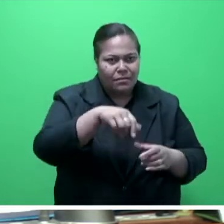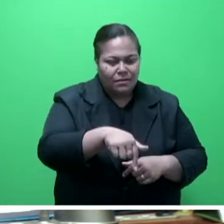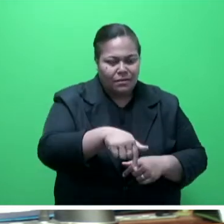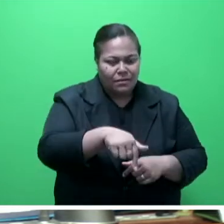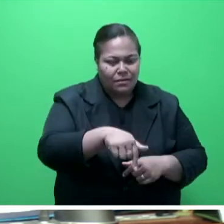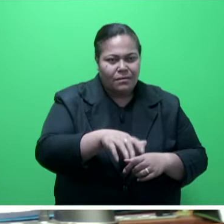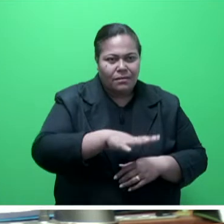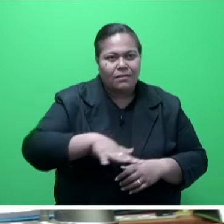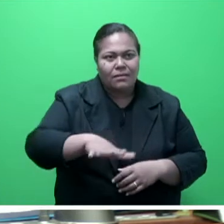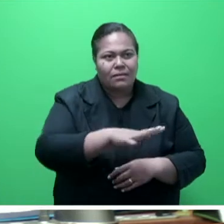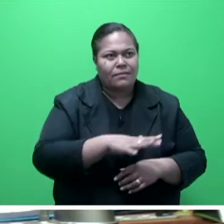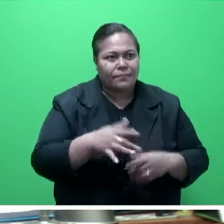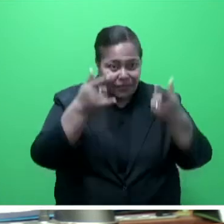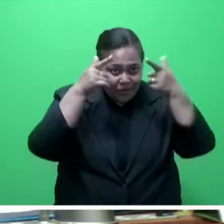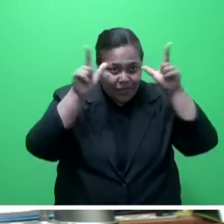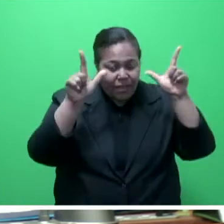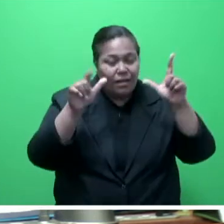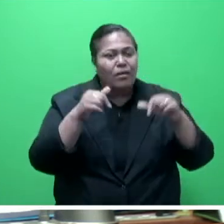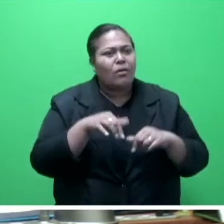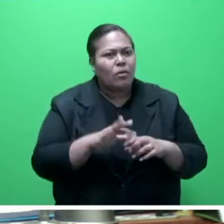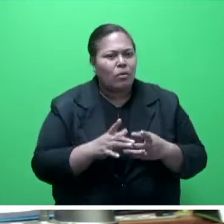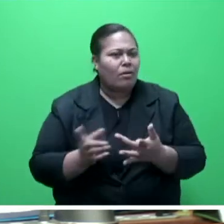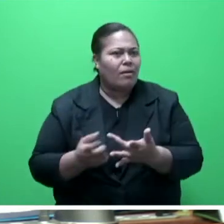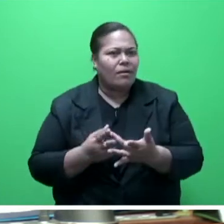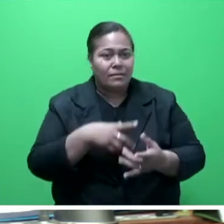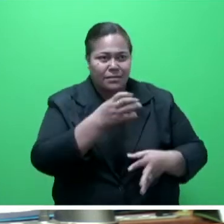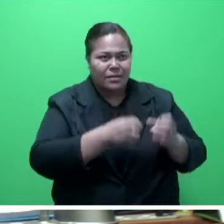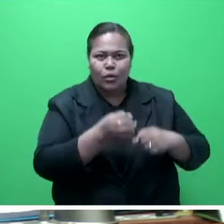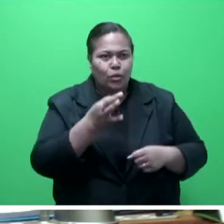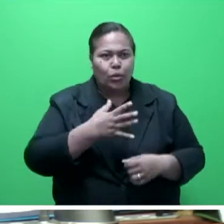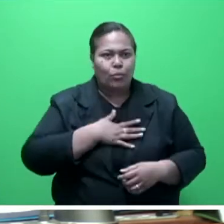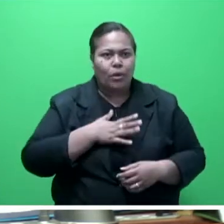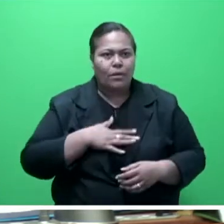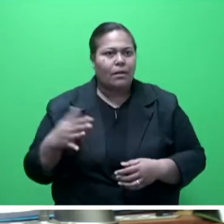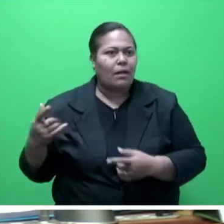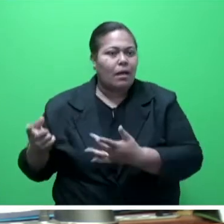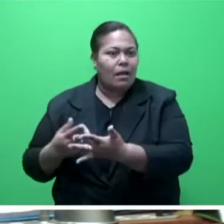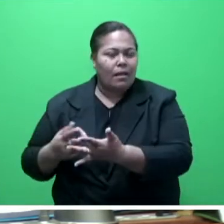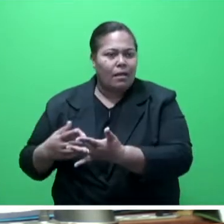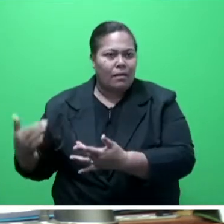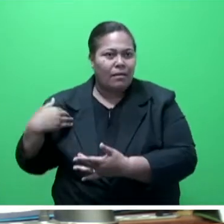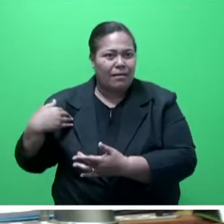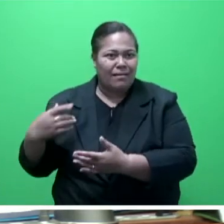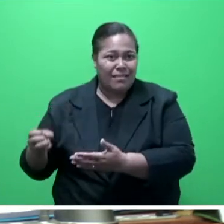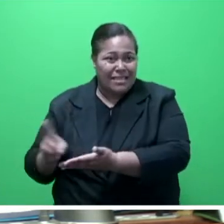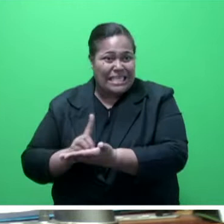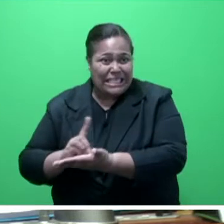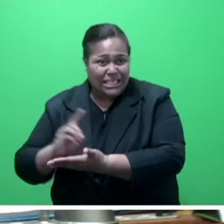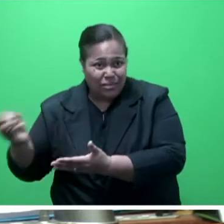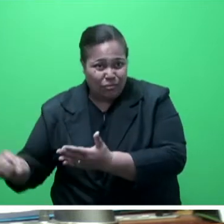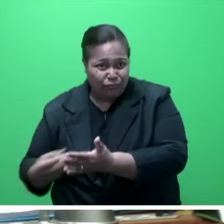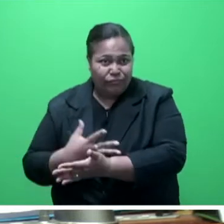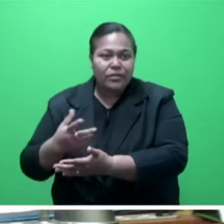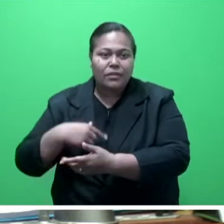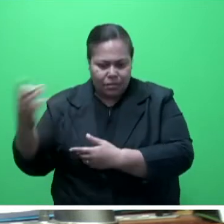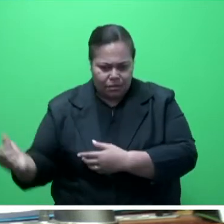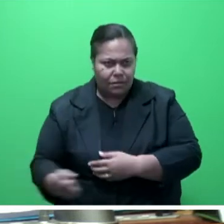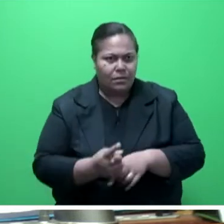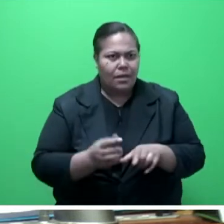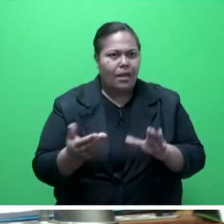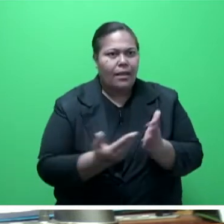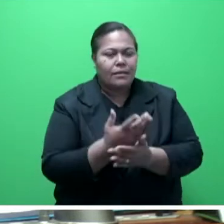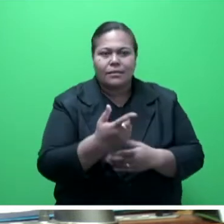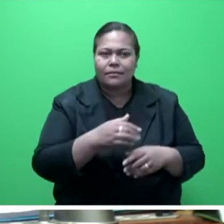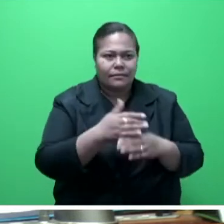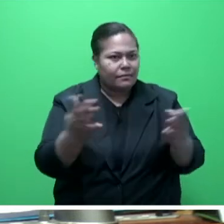or beef cattle there. We don't want outside cattle infected with TB and brucellosis to come and infect them. So we are doing that work. We have